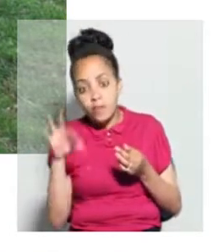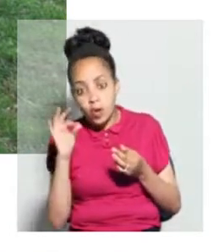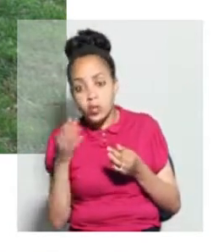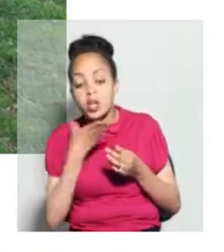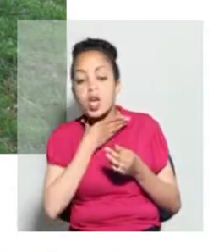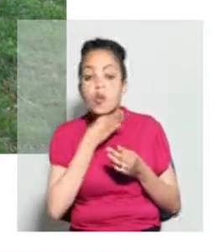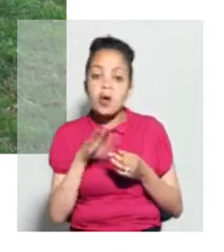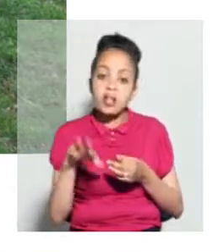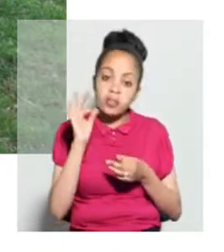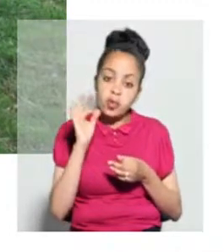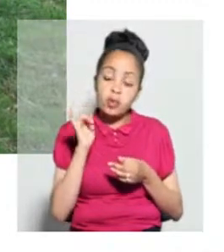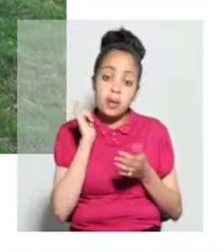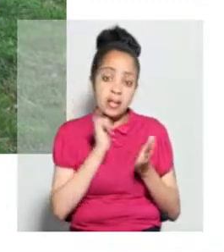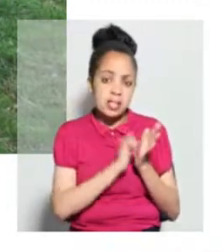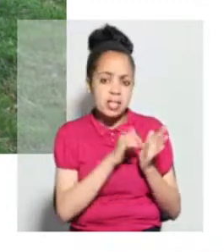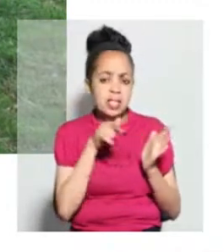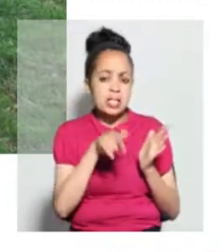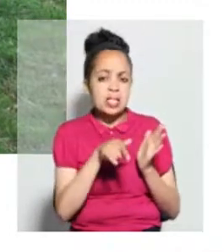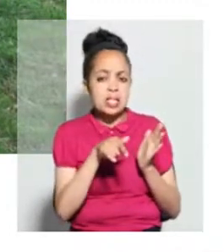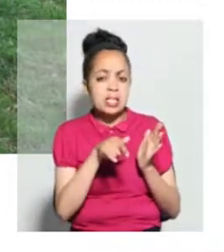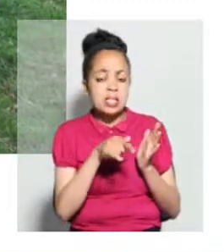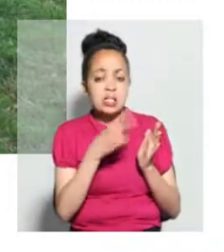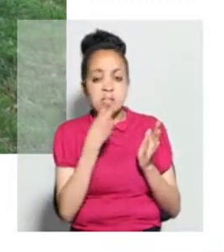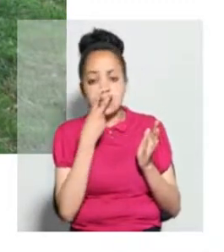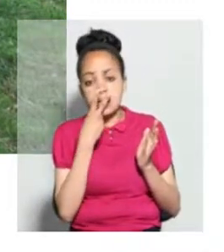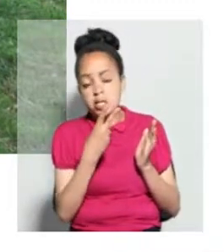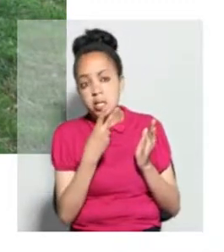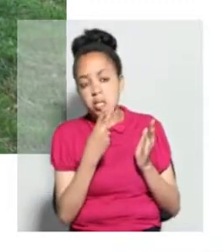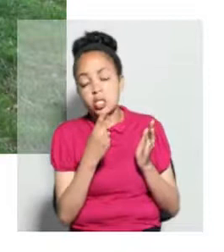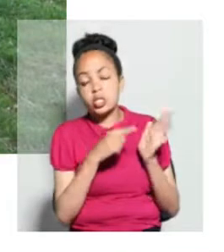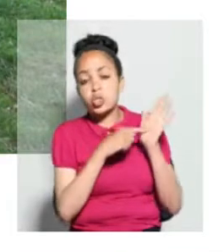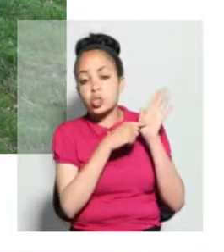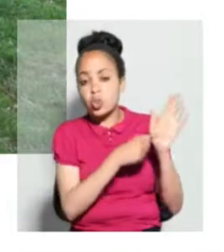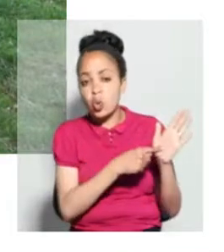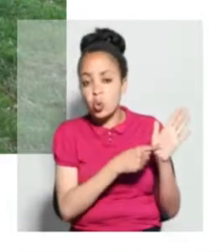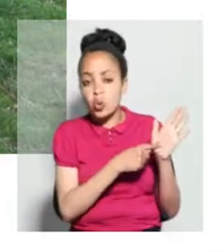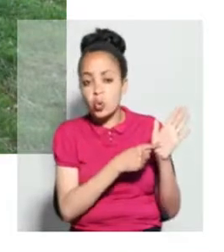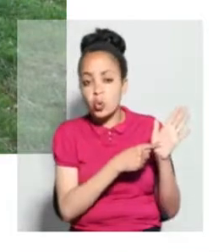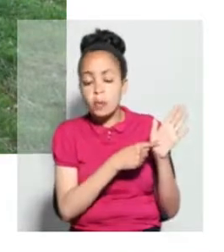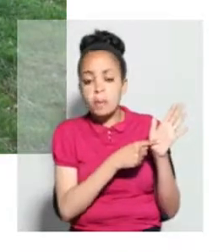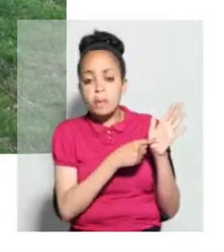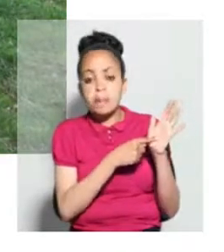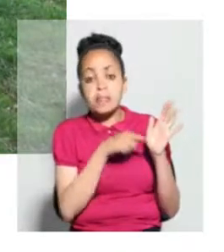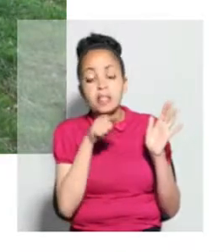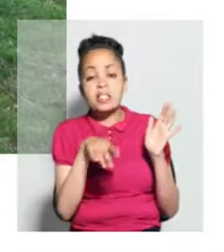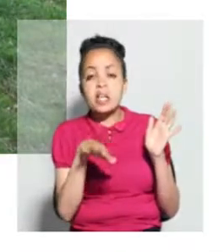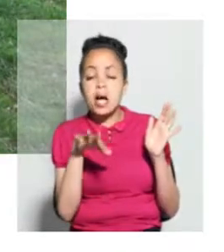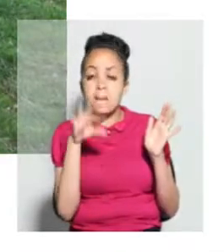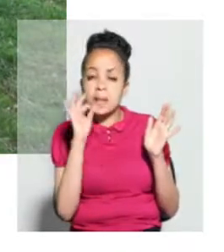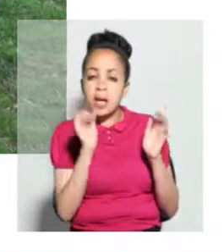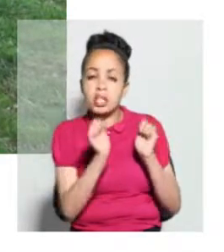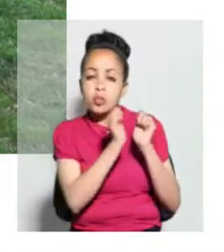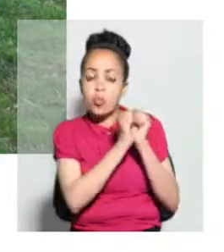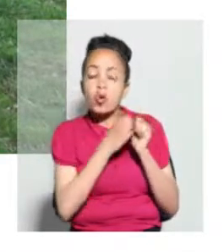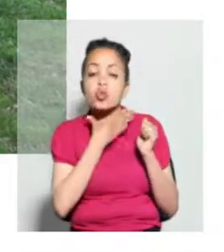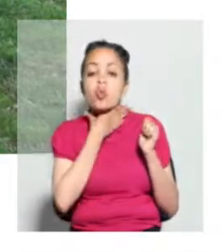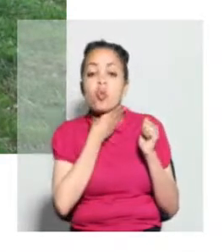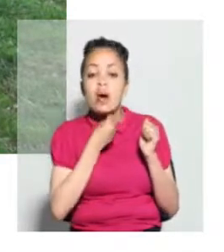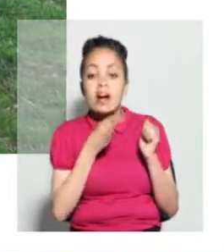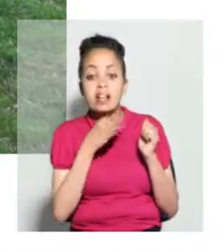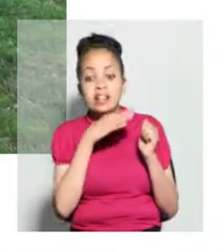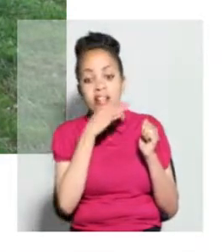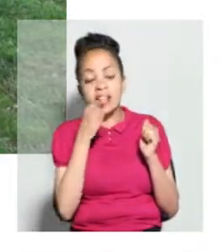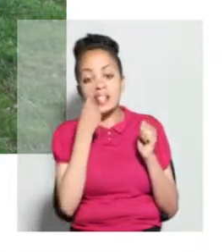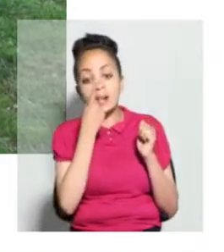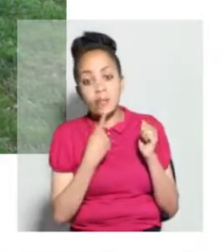white. By that, this calf can be show a patchwork appearance of both white and